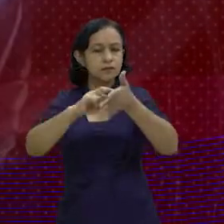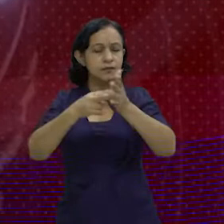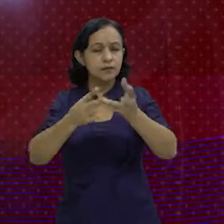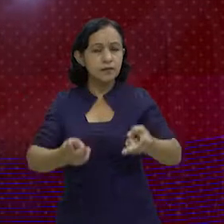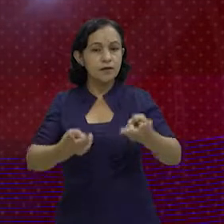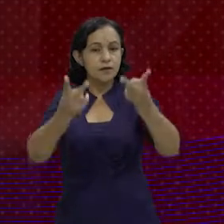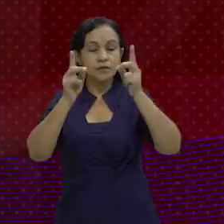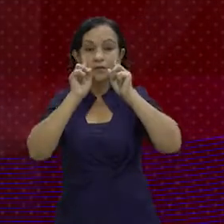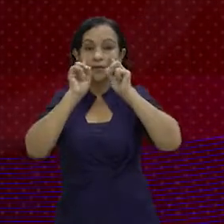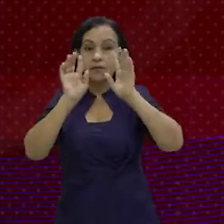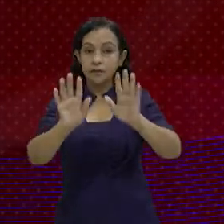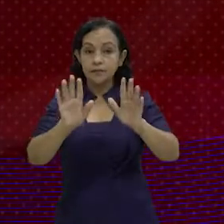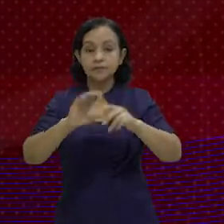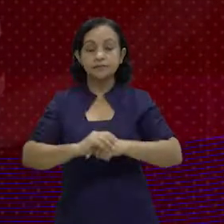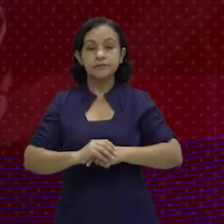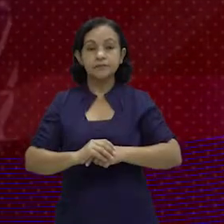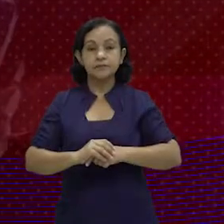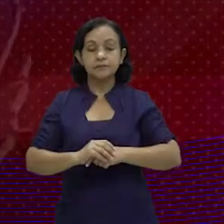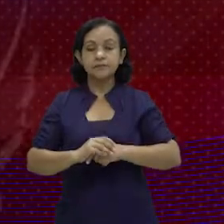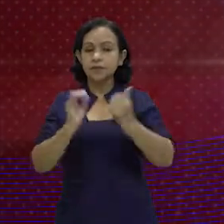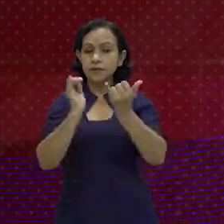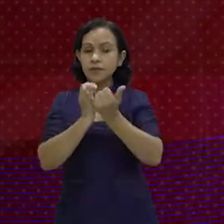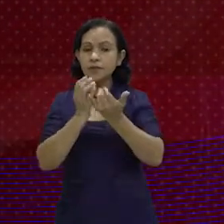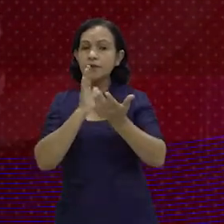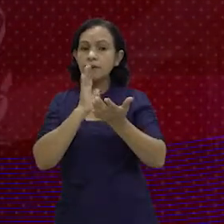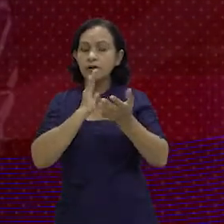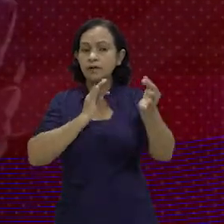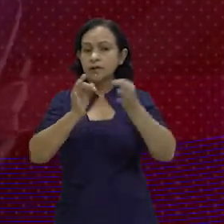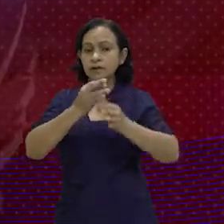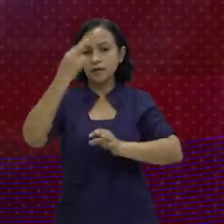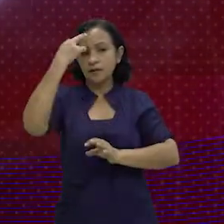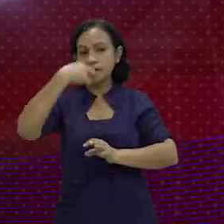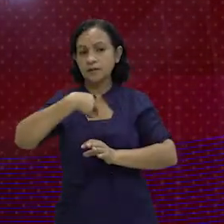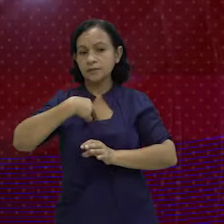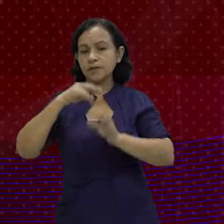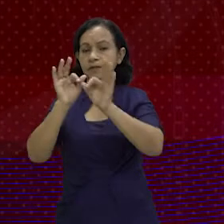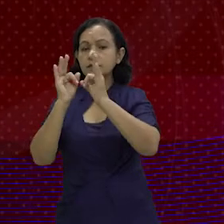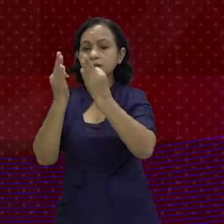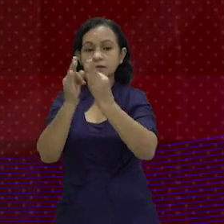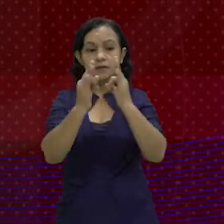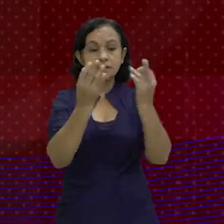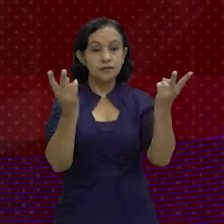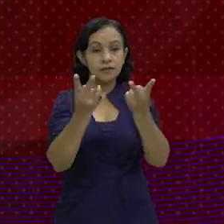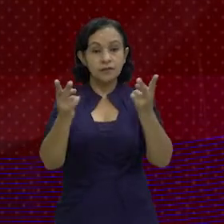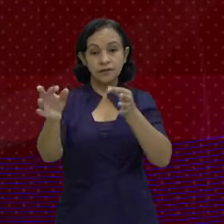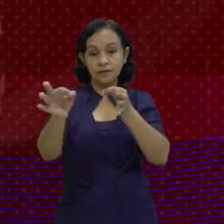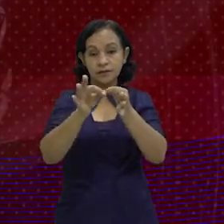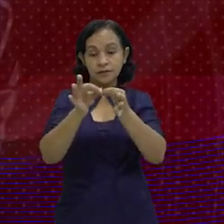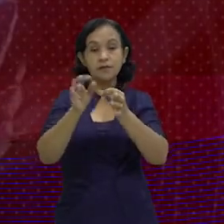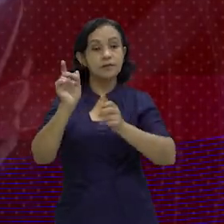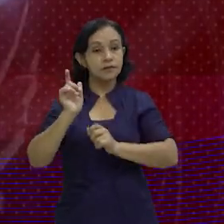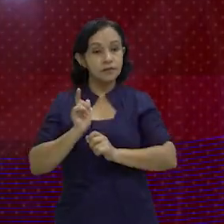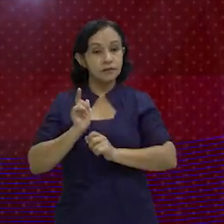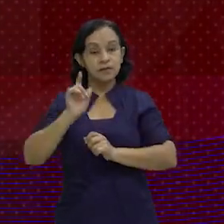that also marks the responsibility that all families have from this government that